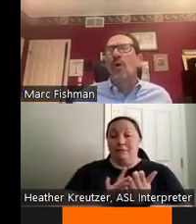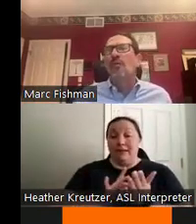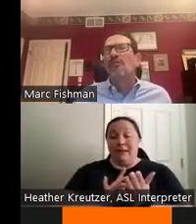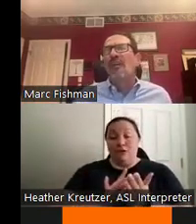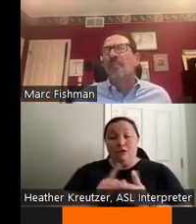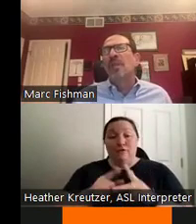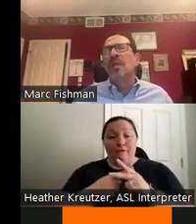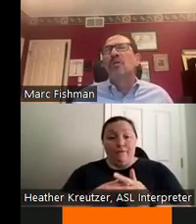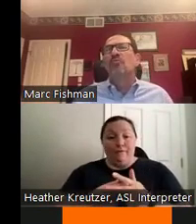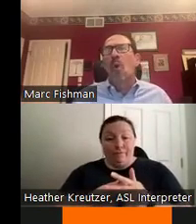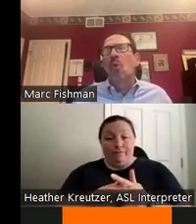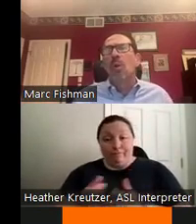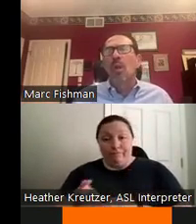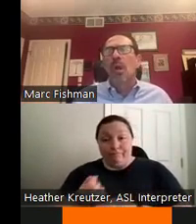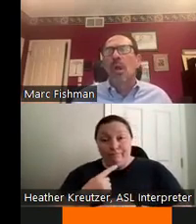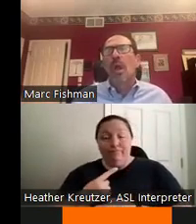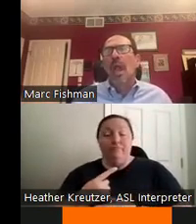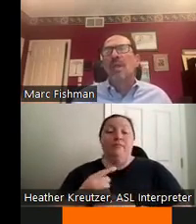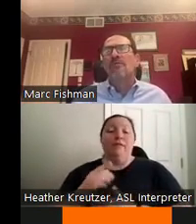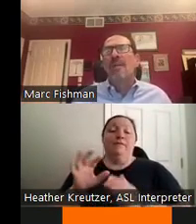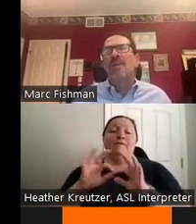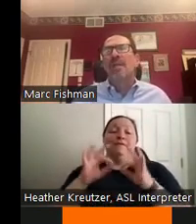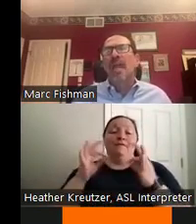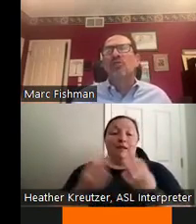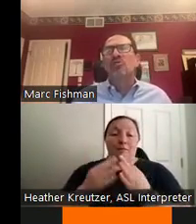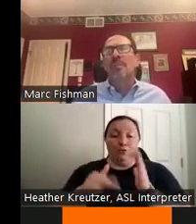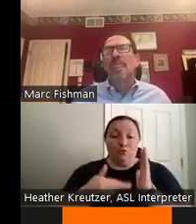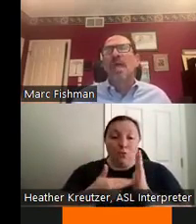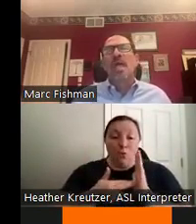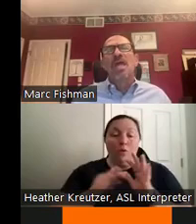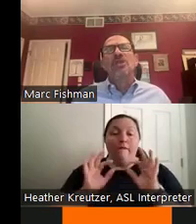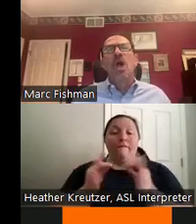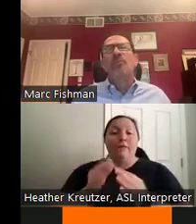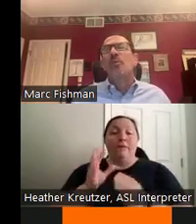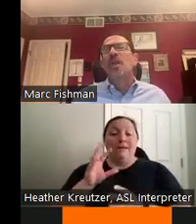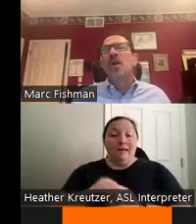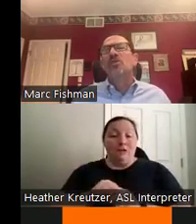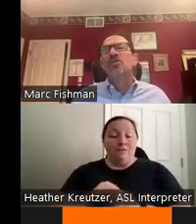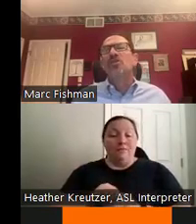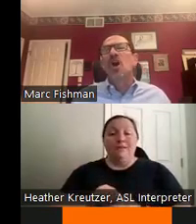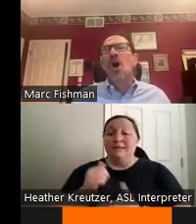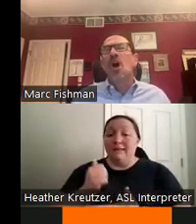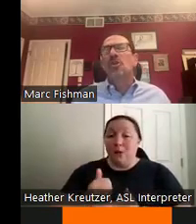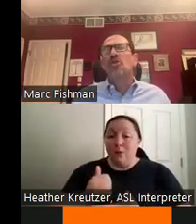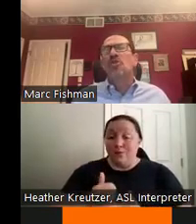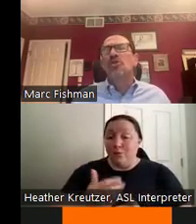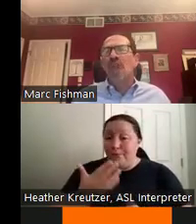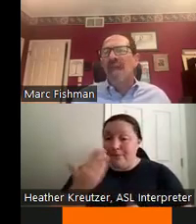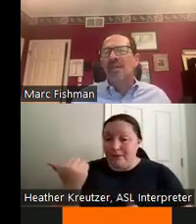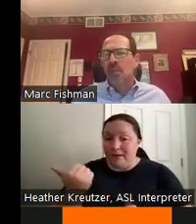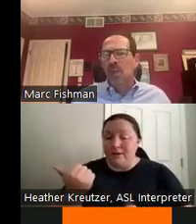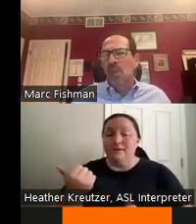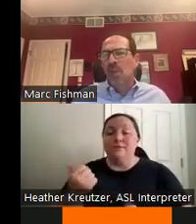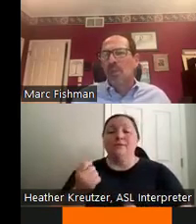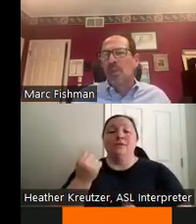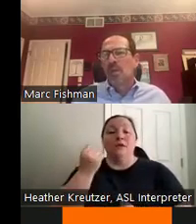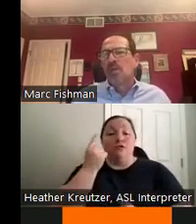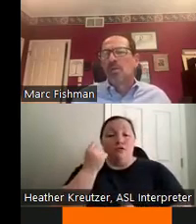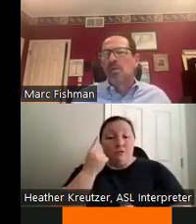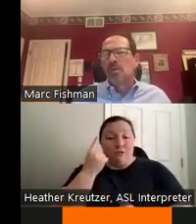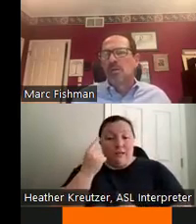approach for family role and family engagement is helpful because it's